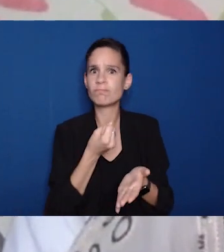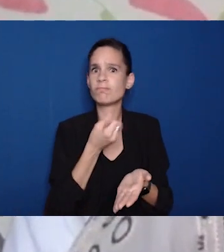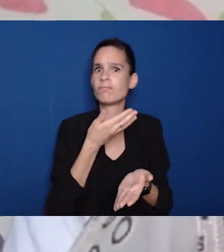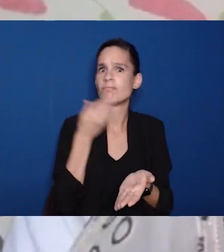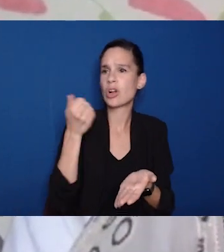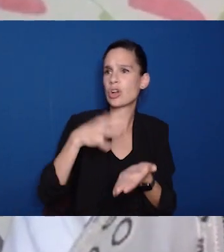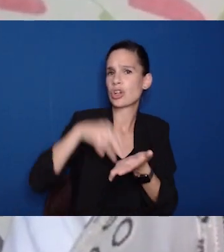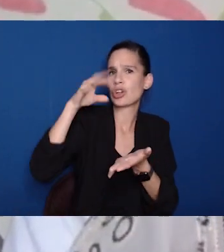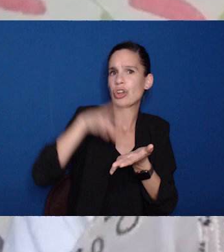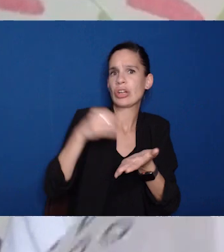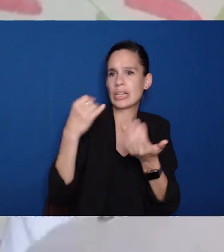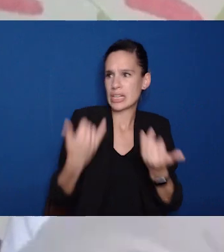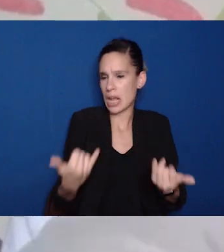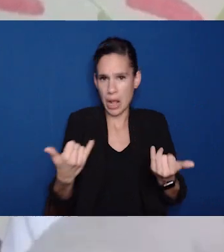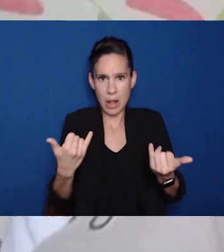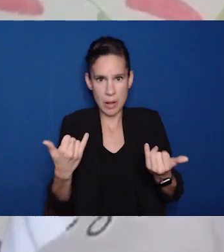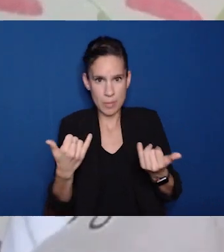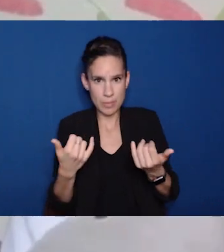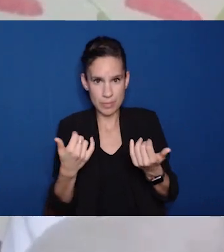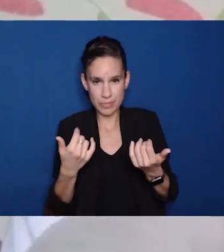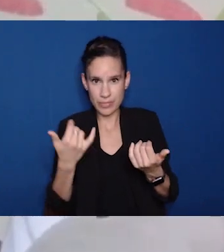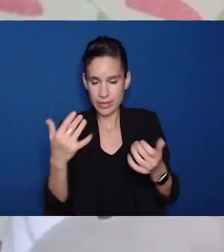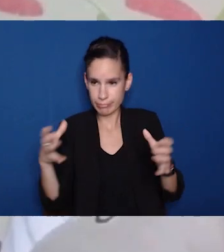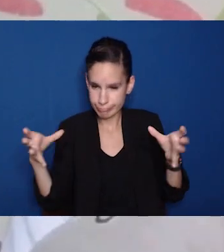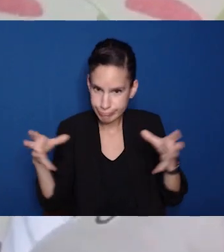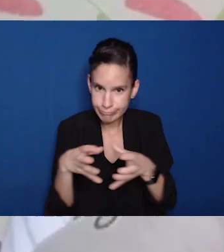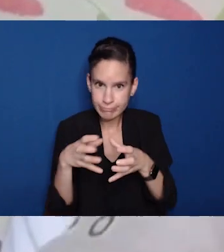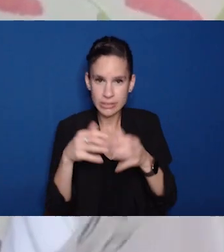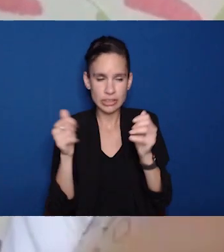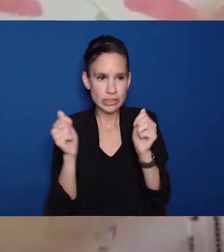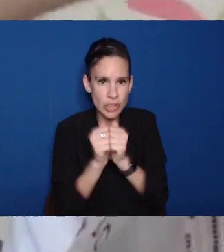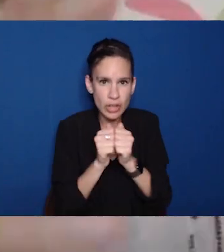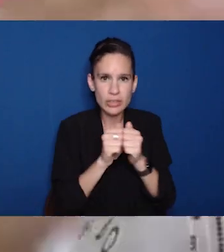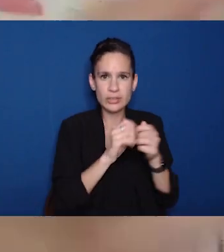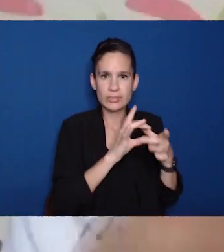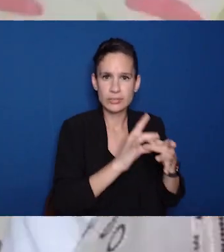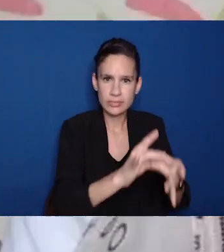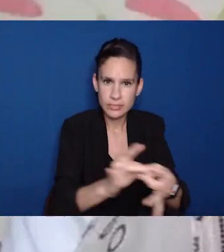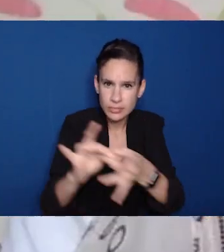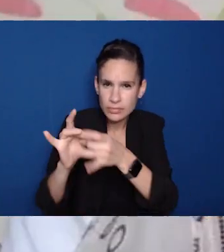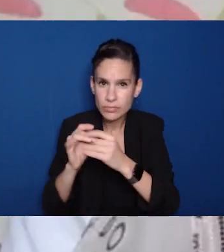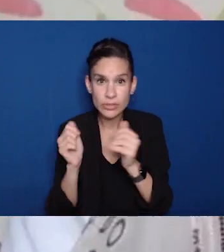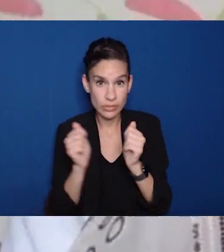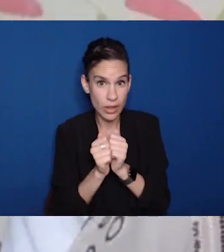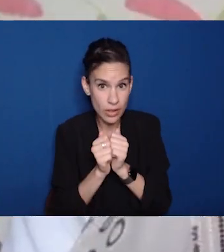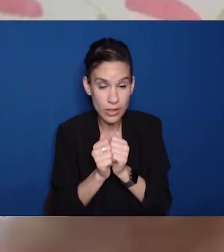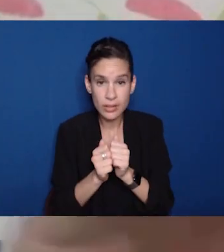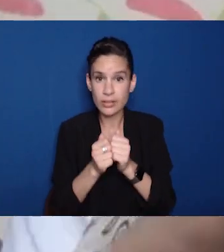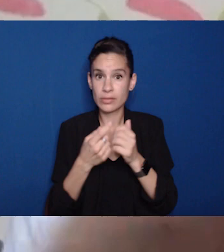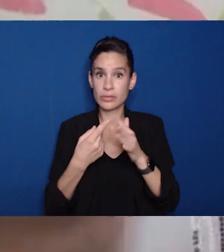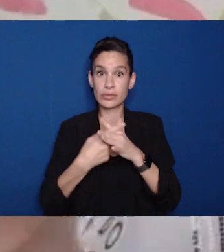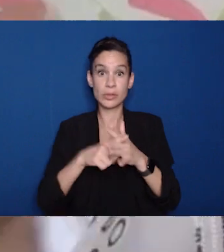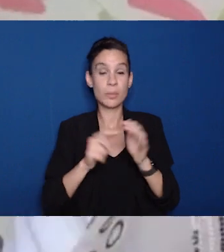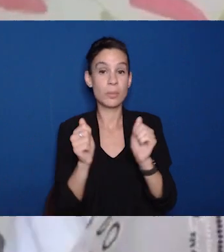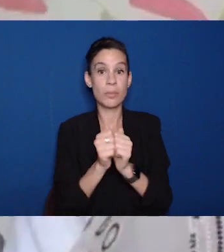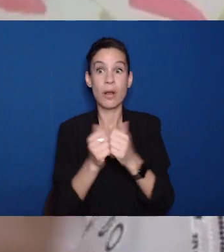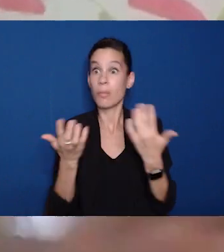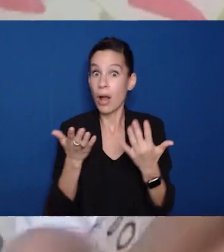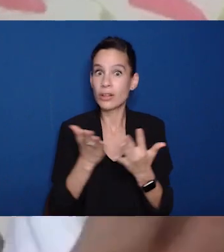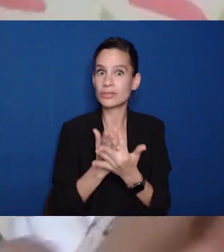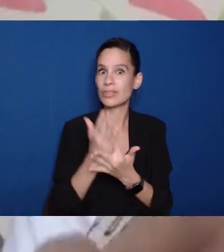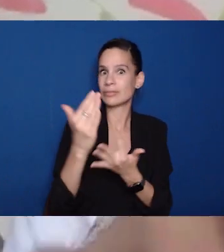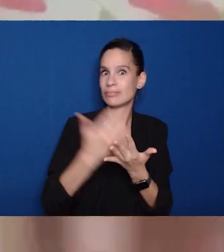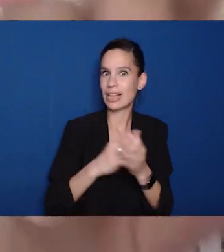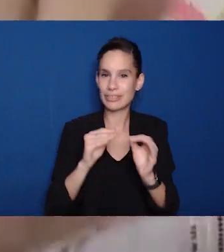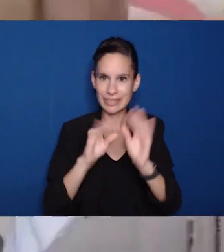greatest learning in their lifetime, and to actually come together in a unified way. That starts with the transparency